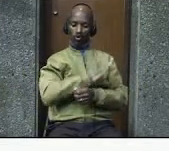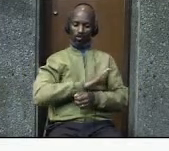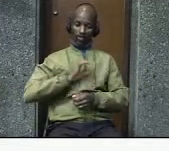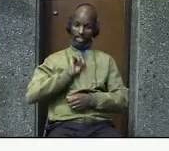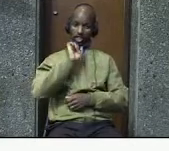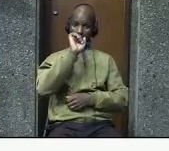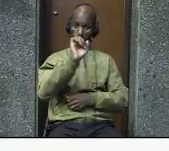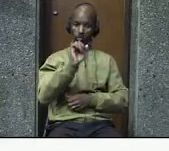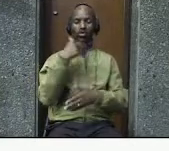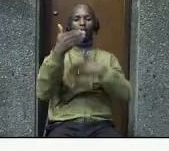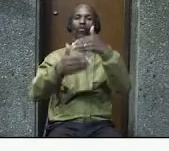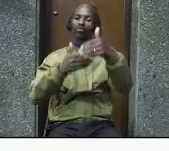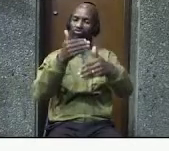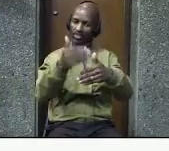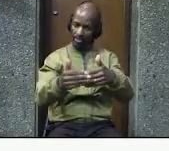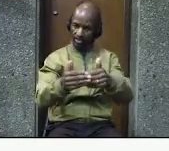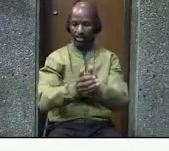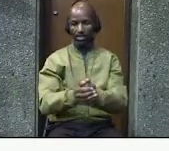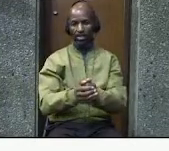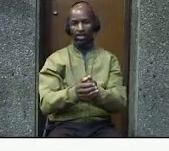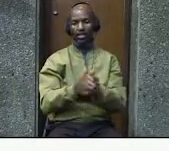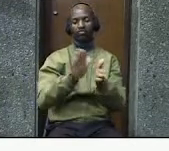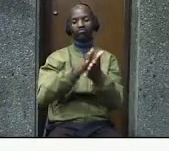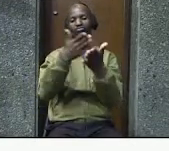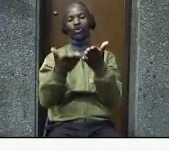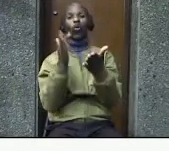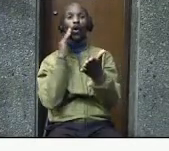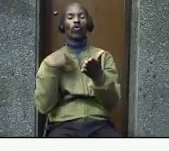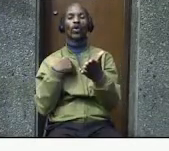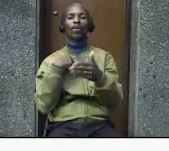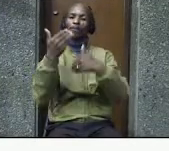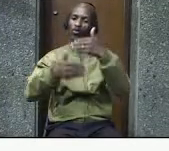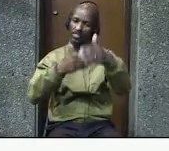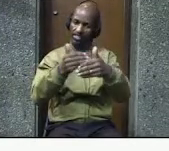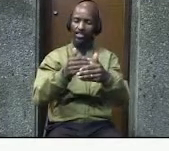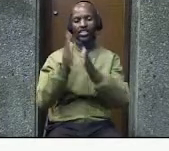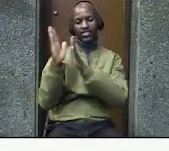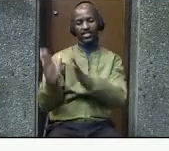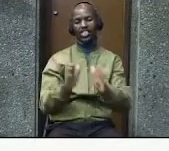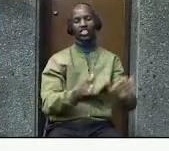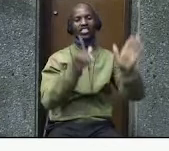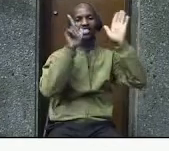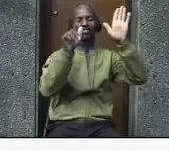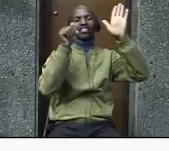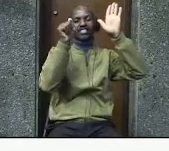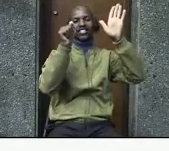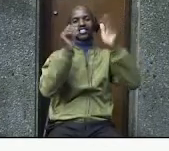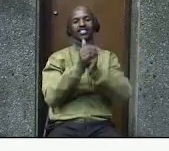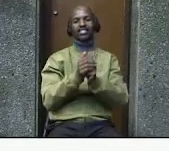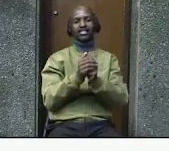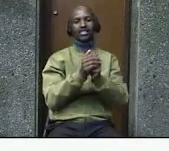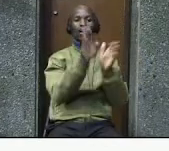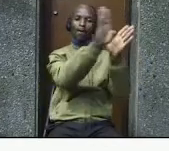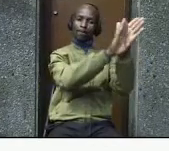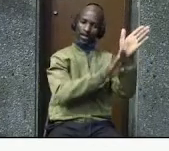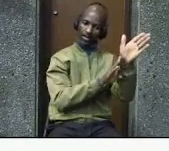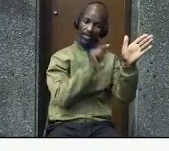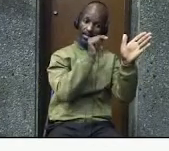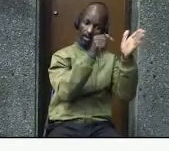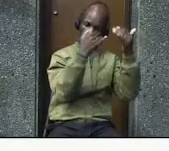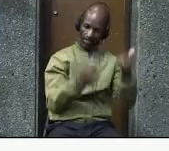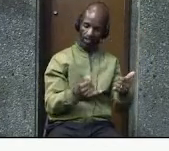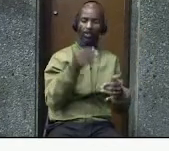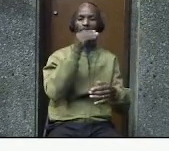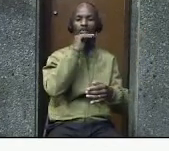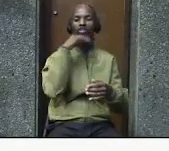as to the process that unfolds when we are processing a Section 76 bill. And in this matter, in this